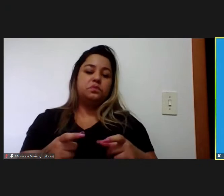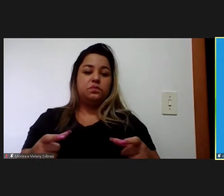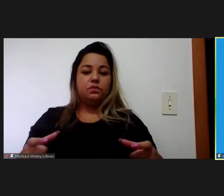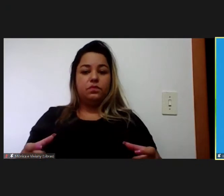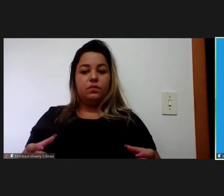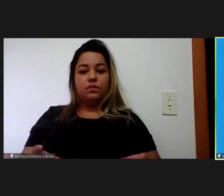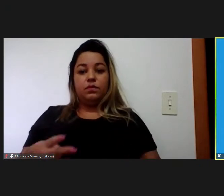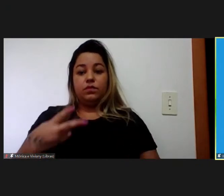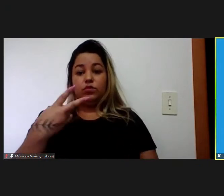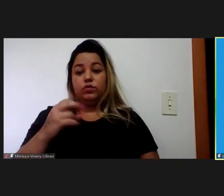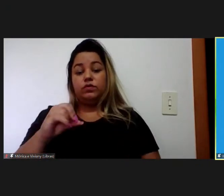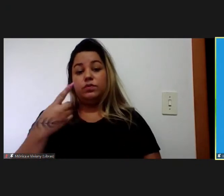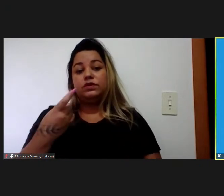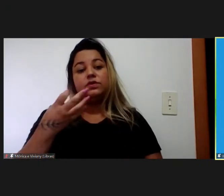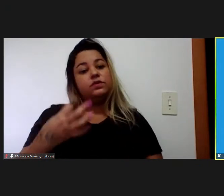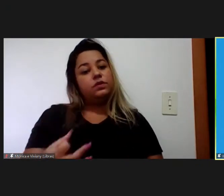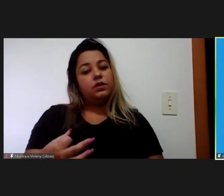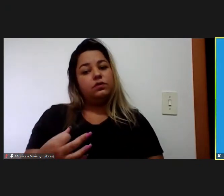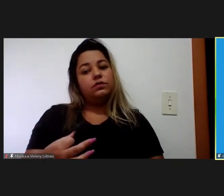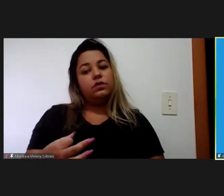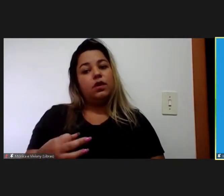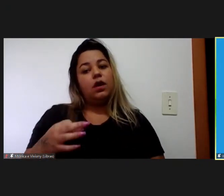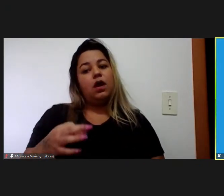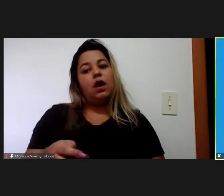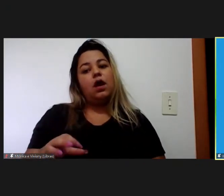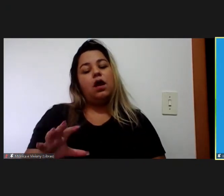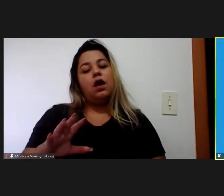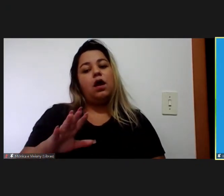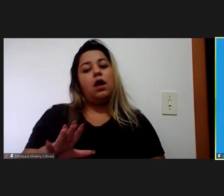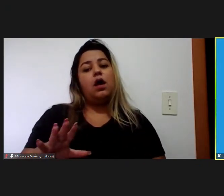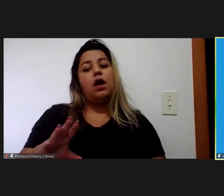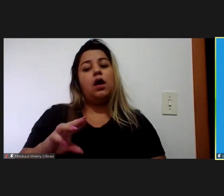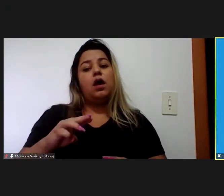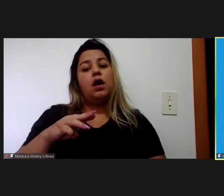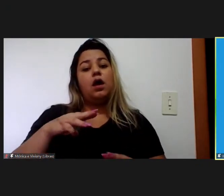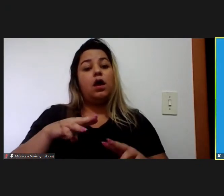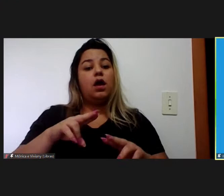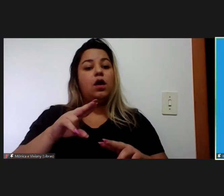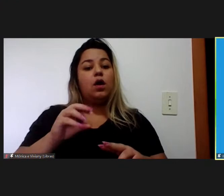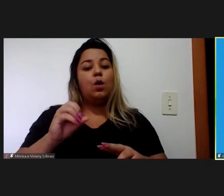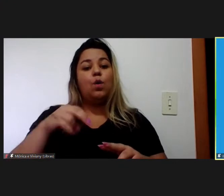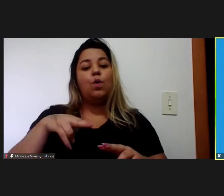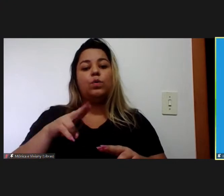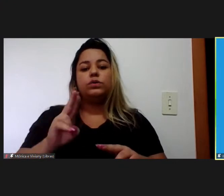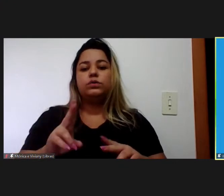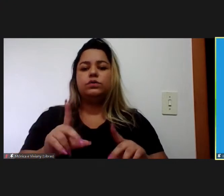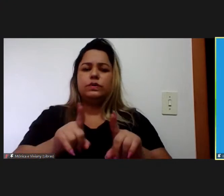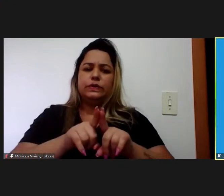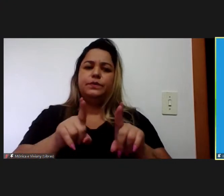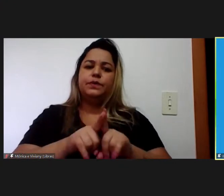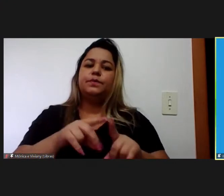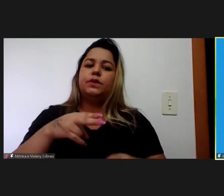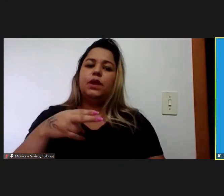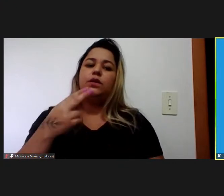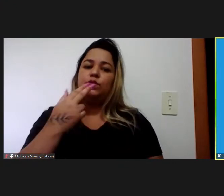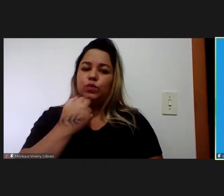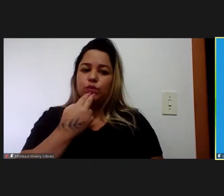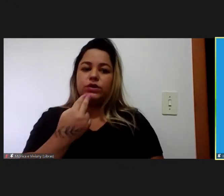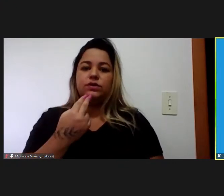malnutrition to amplify this. In 2016, the General Assembly of the UN